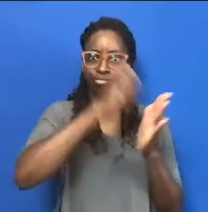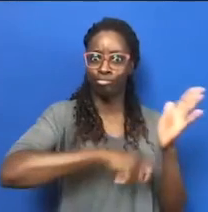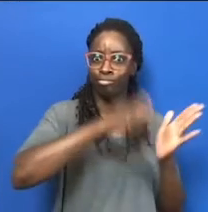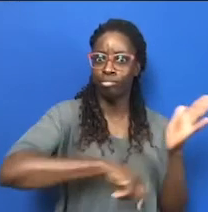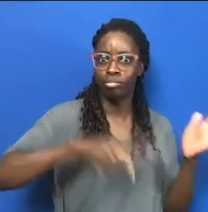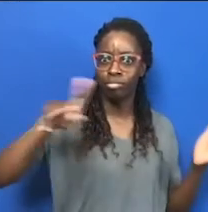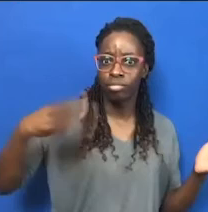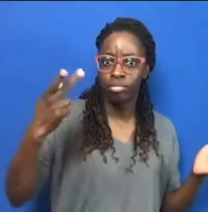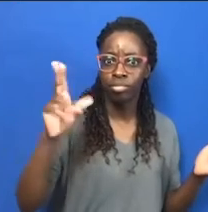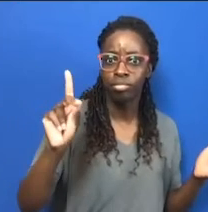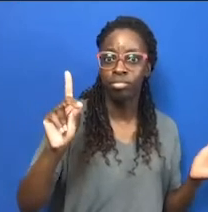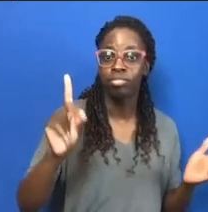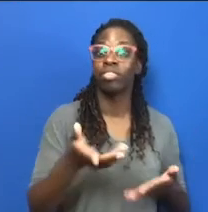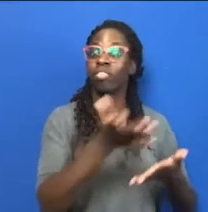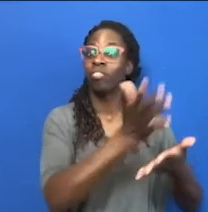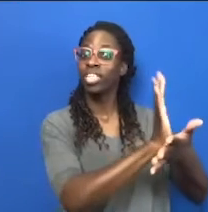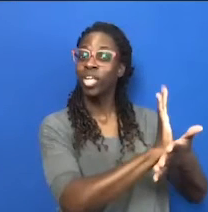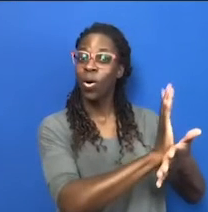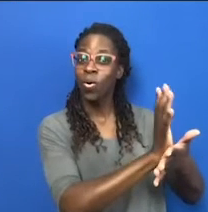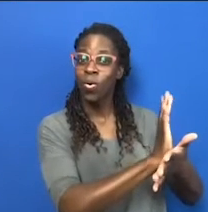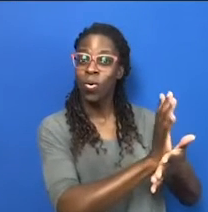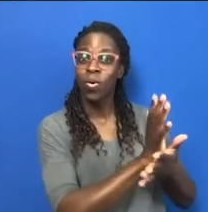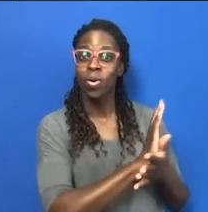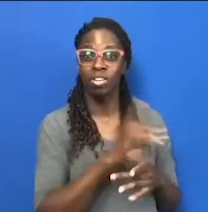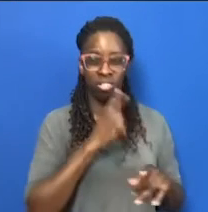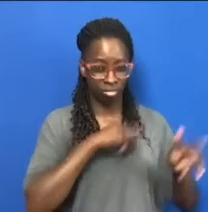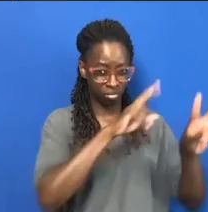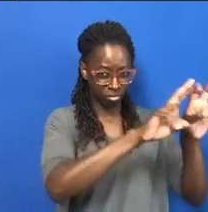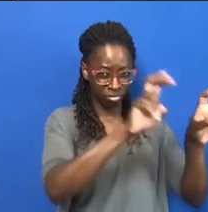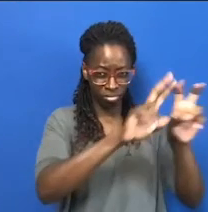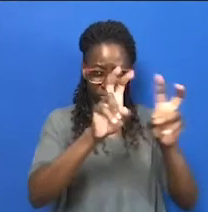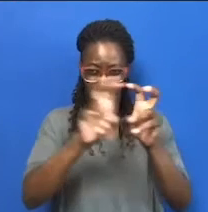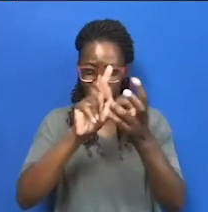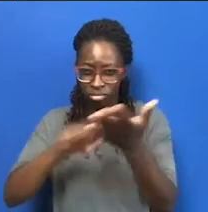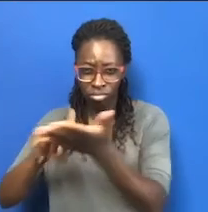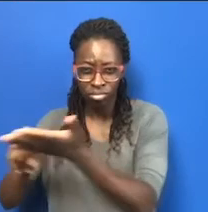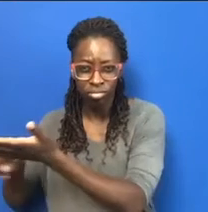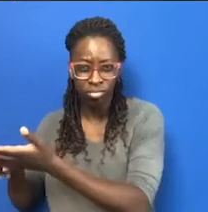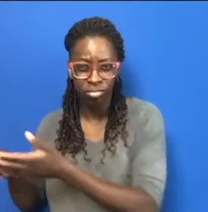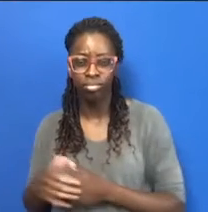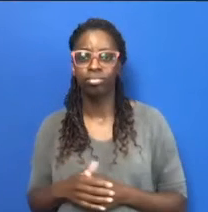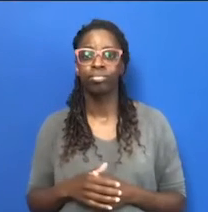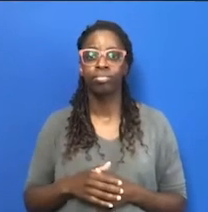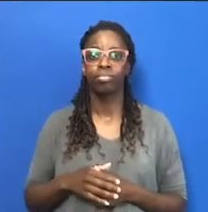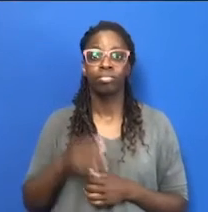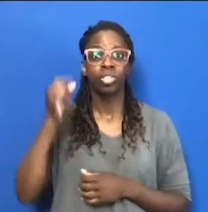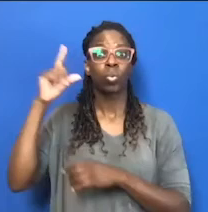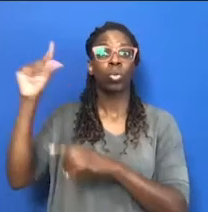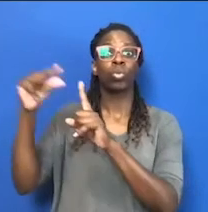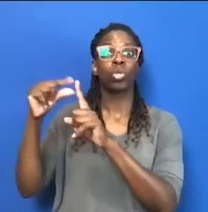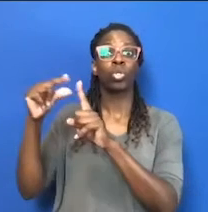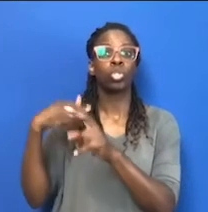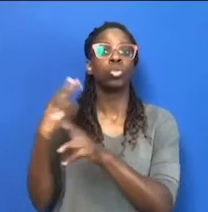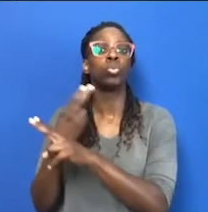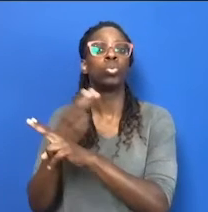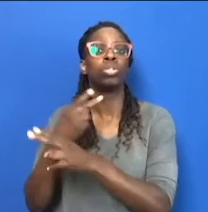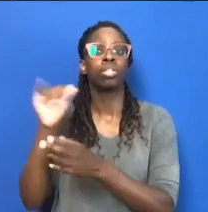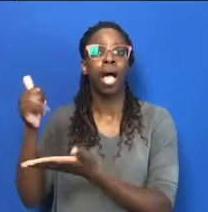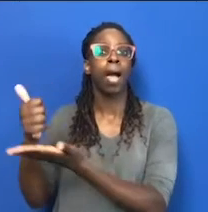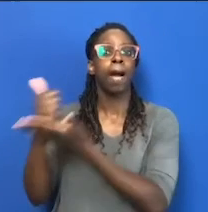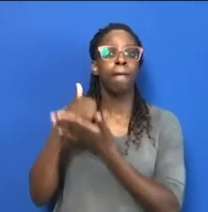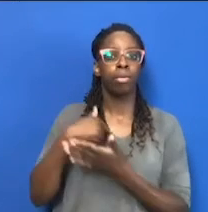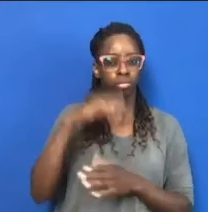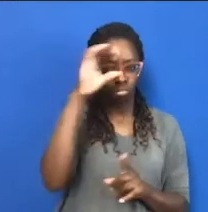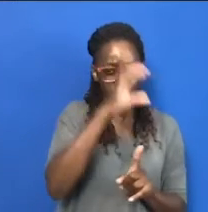searched each of these sources with a set of 20 different search terms. And this massive search yielded just